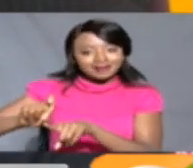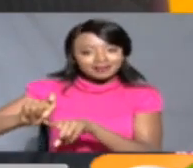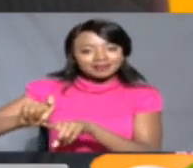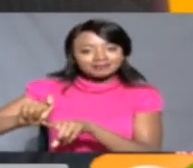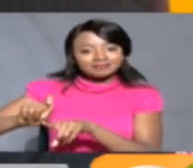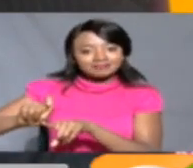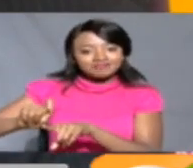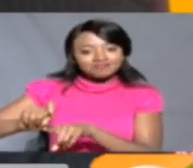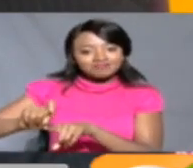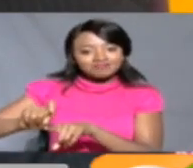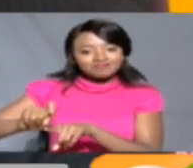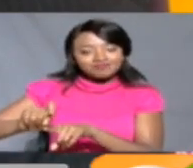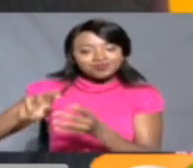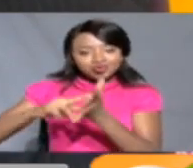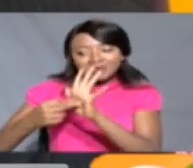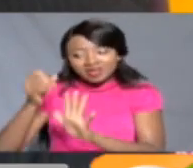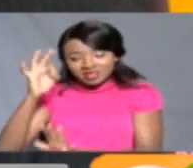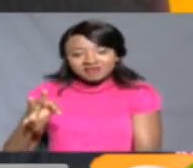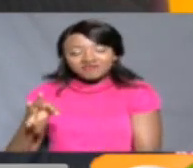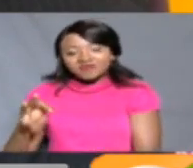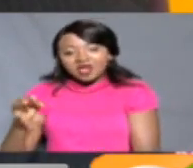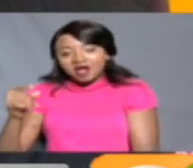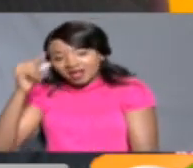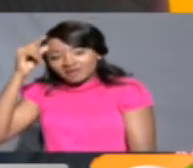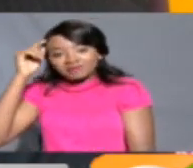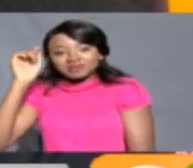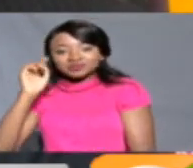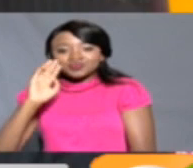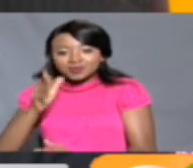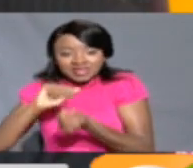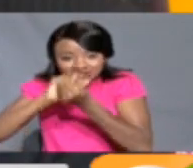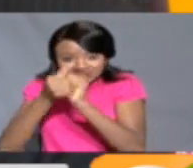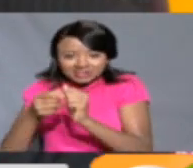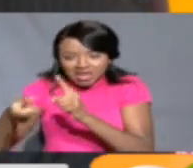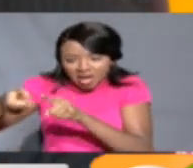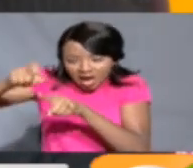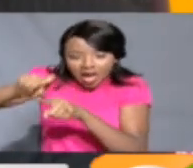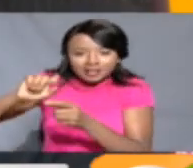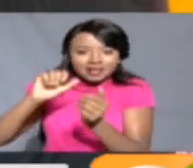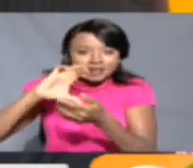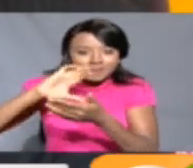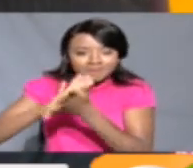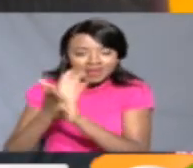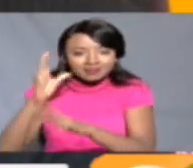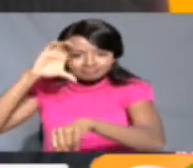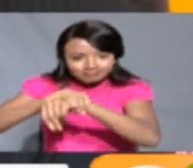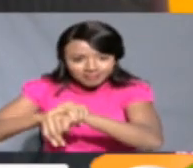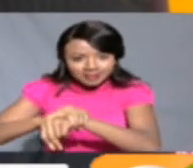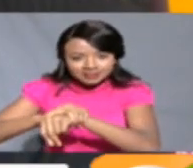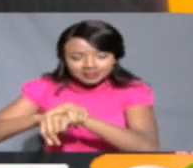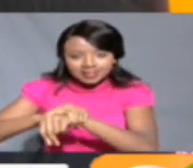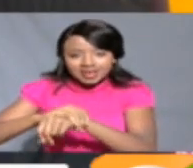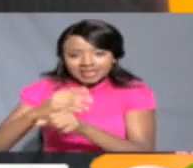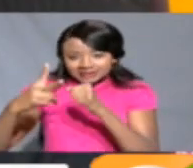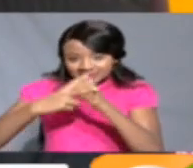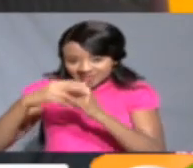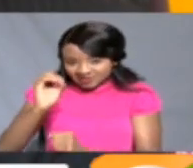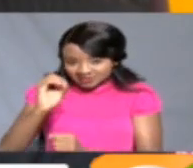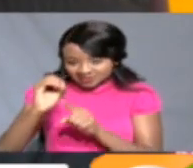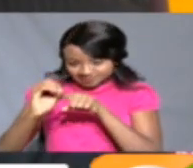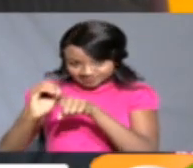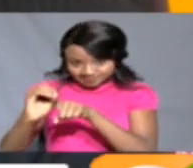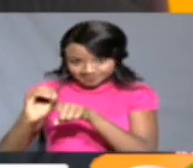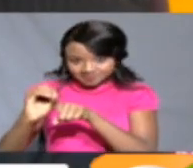And if the government is going to treble their cost, which used to be 70, the government should be looking to be trebling their